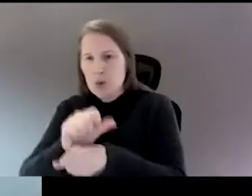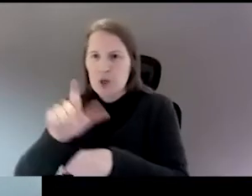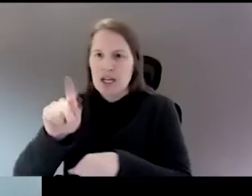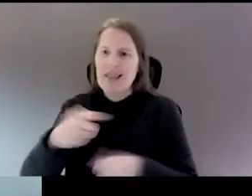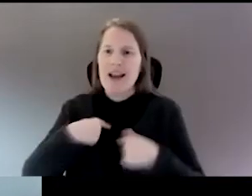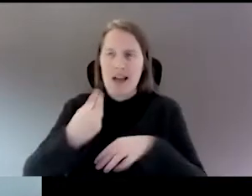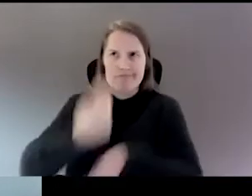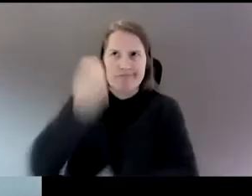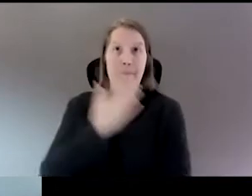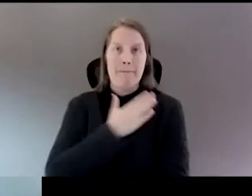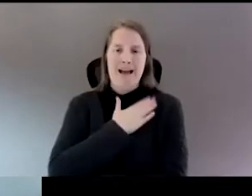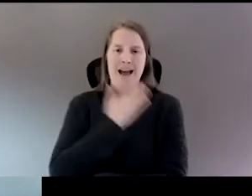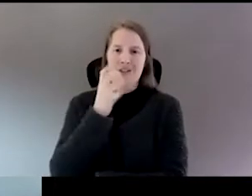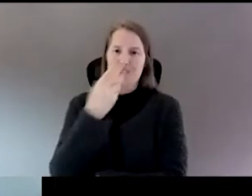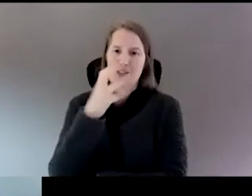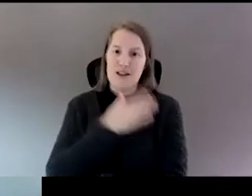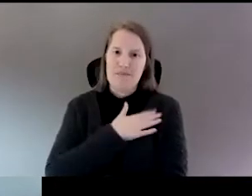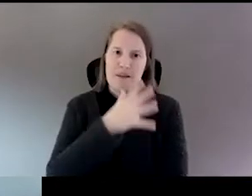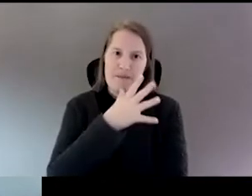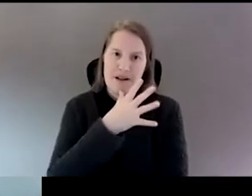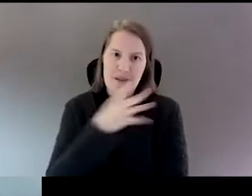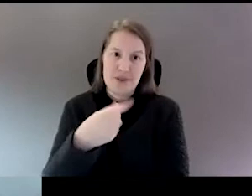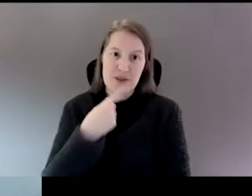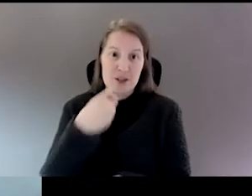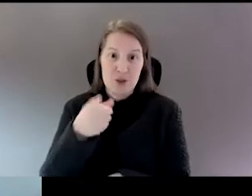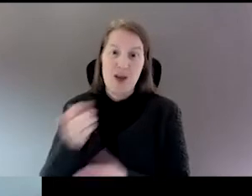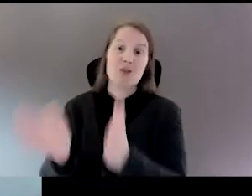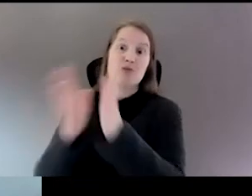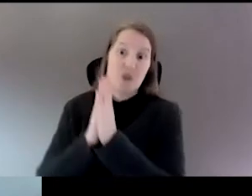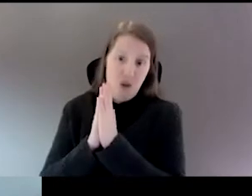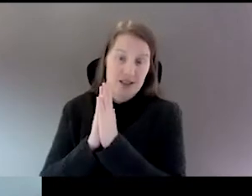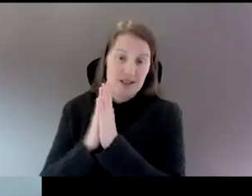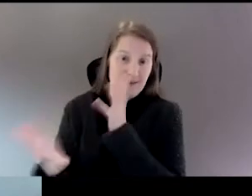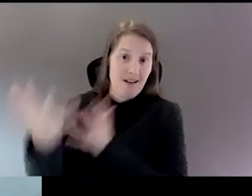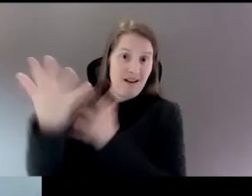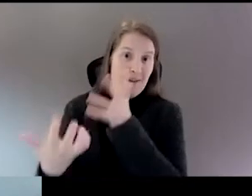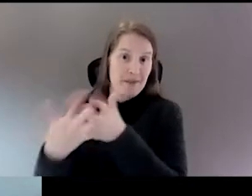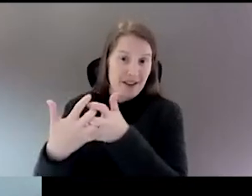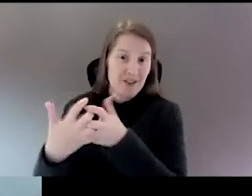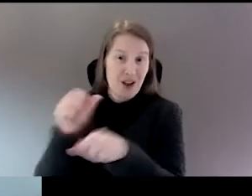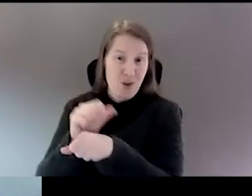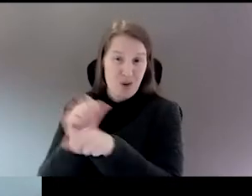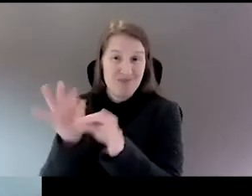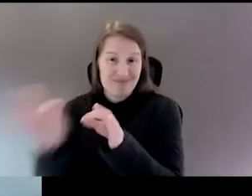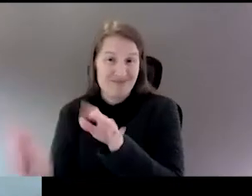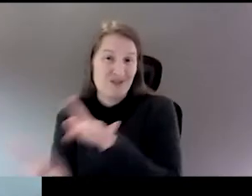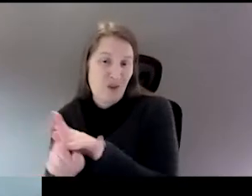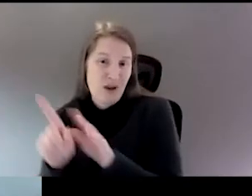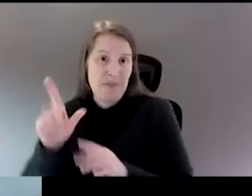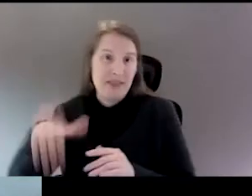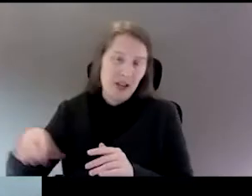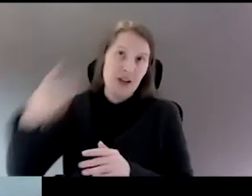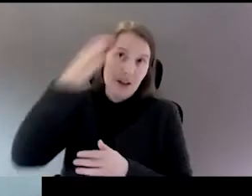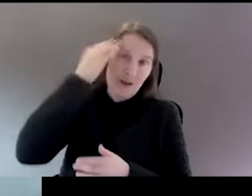my mom. And you said something. You said you had to request an accommodation at work so that they knew that when you were late that was